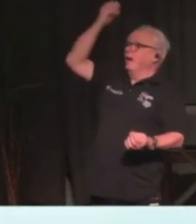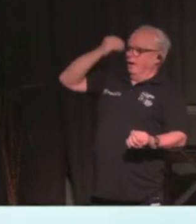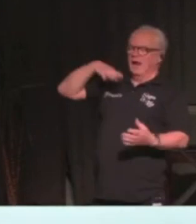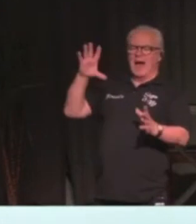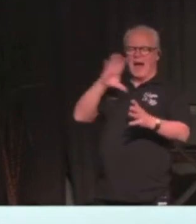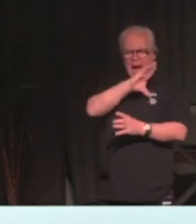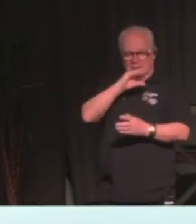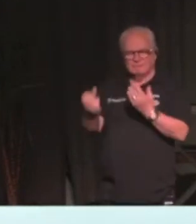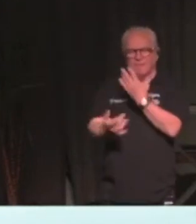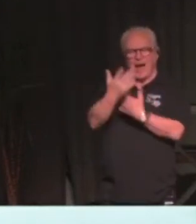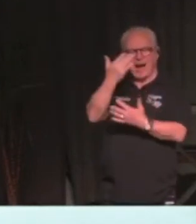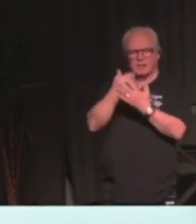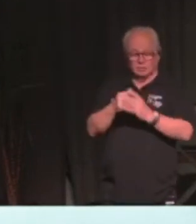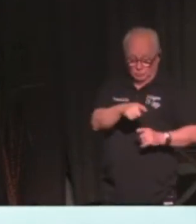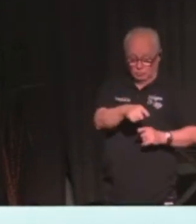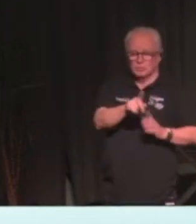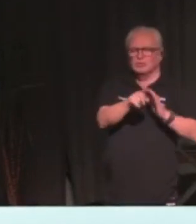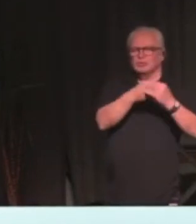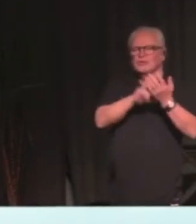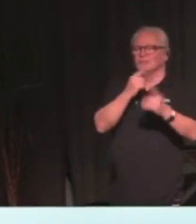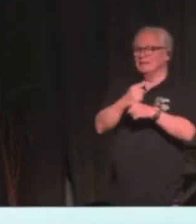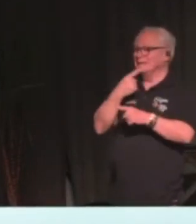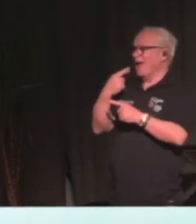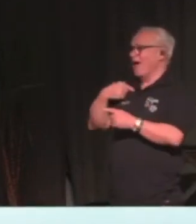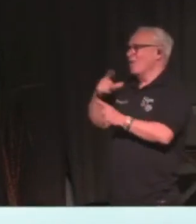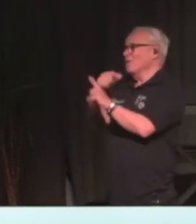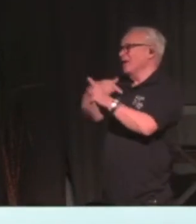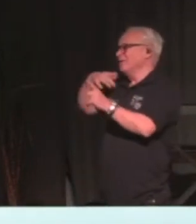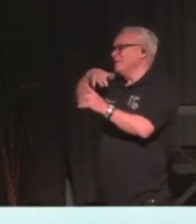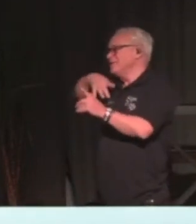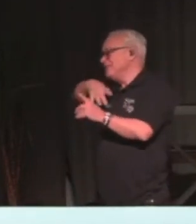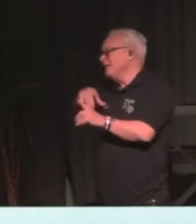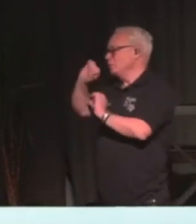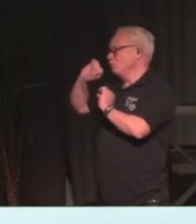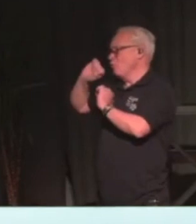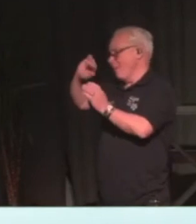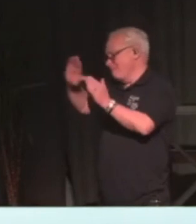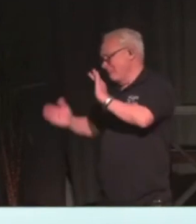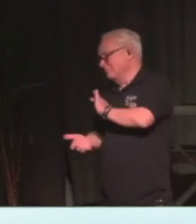fire. Okay. And so John was really saying, Lord, I need your baptism.